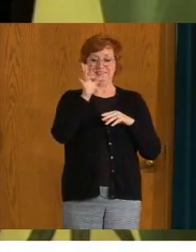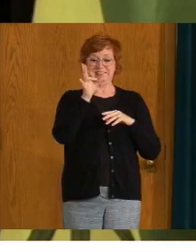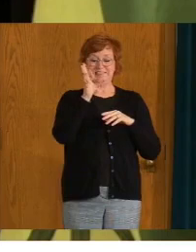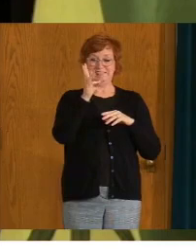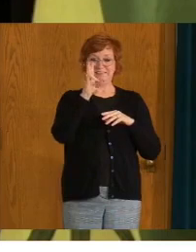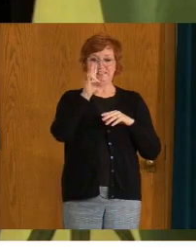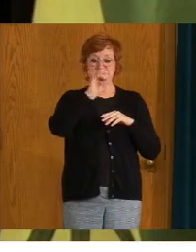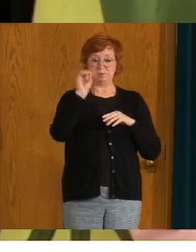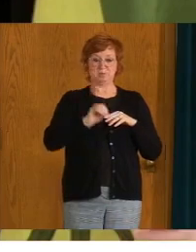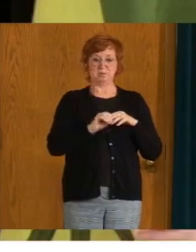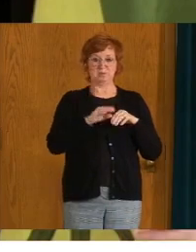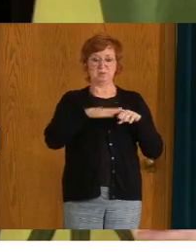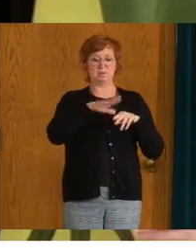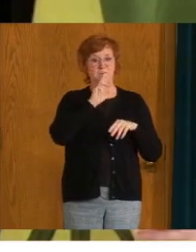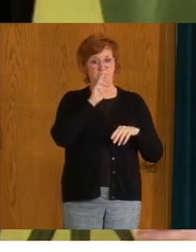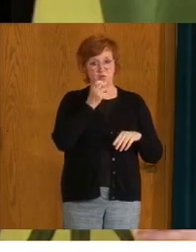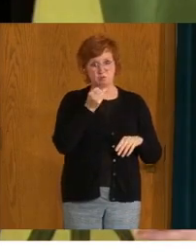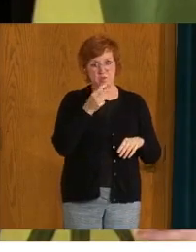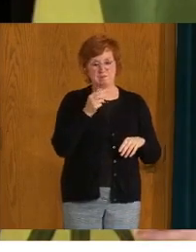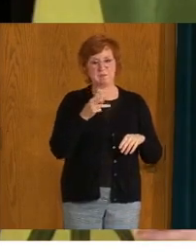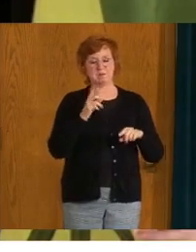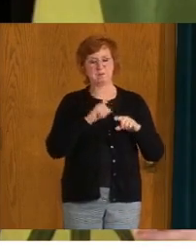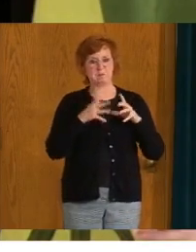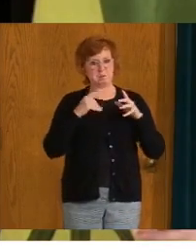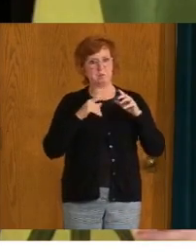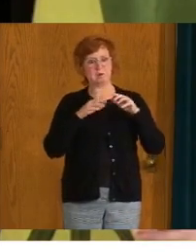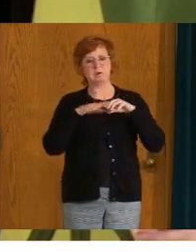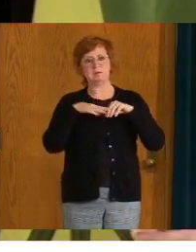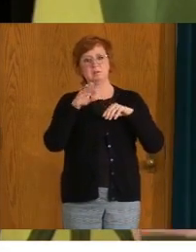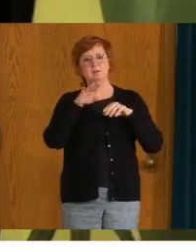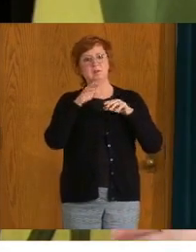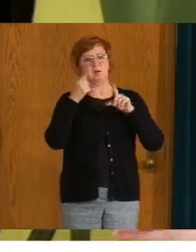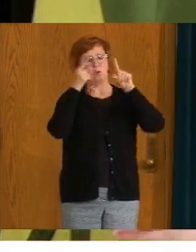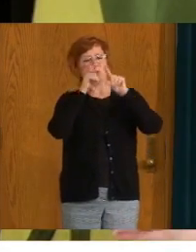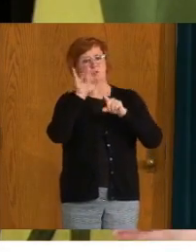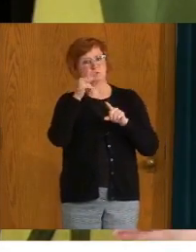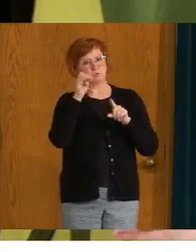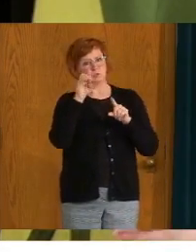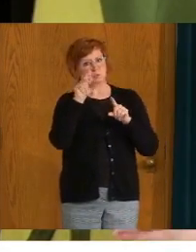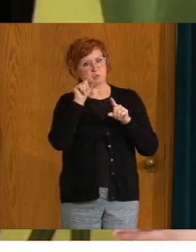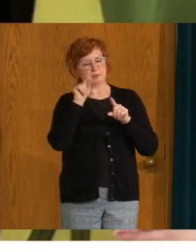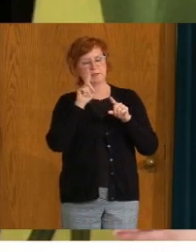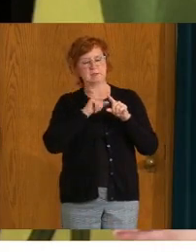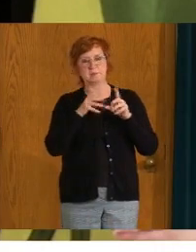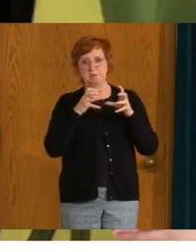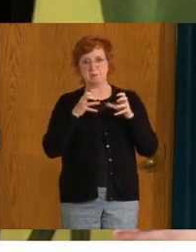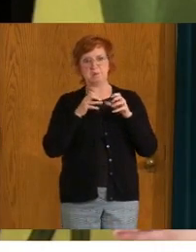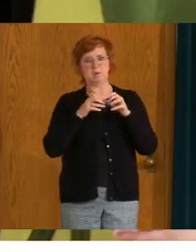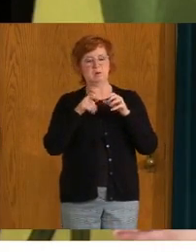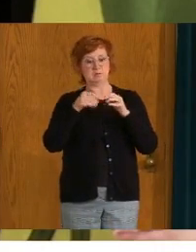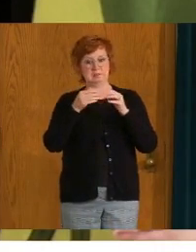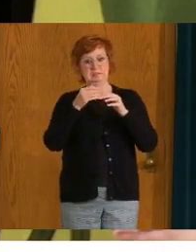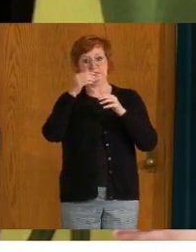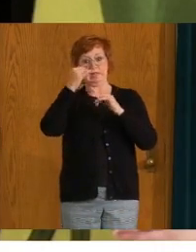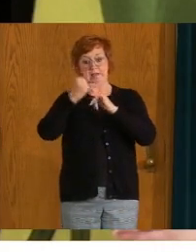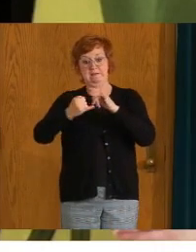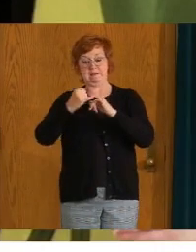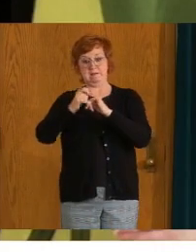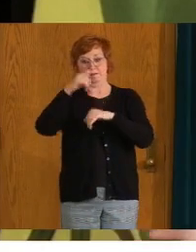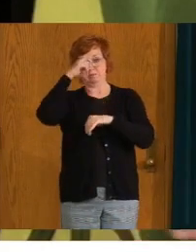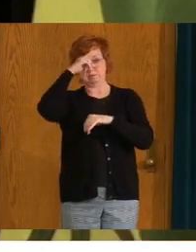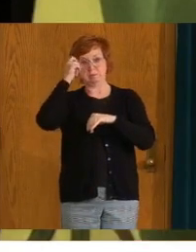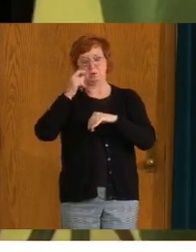20th. But the target actually by the end of the summer is to continue on and ultimately hopefully get to 80% of everyone that is eligible